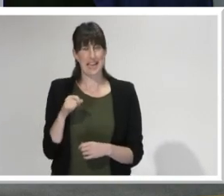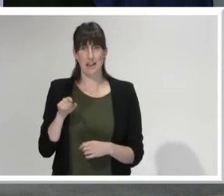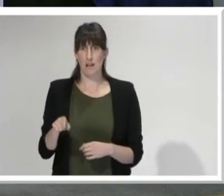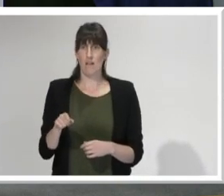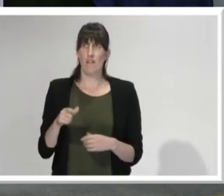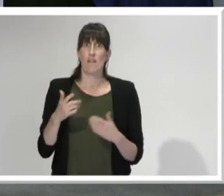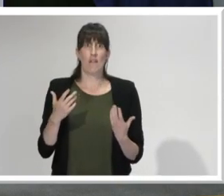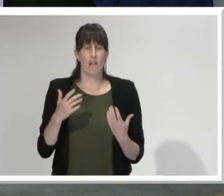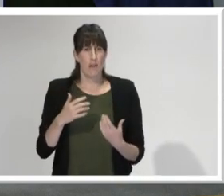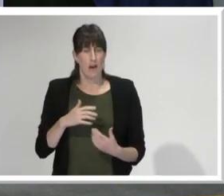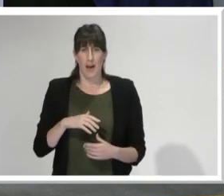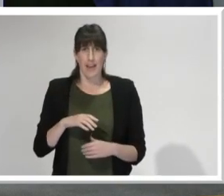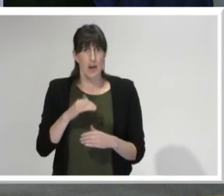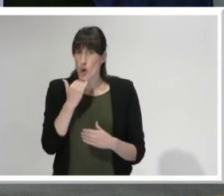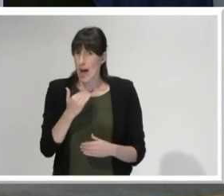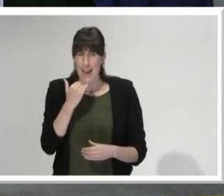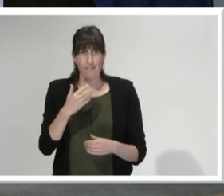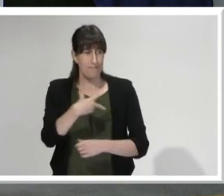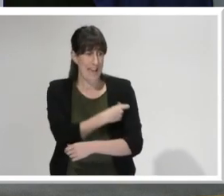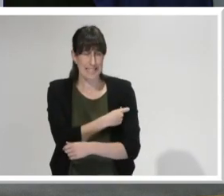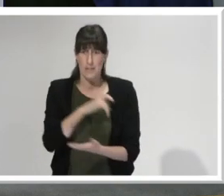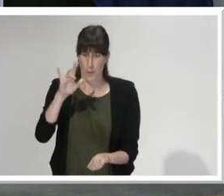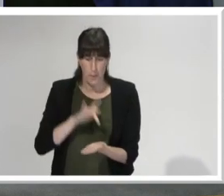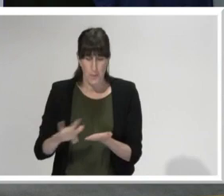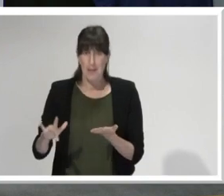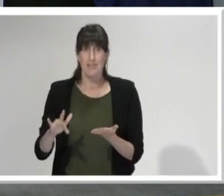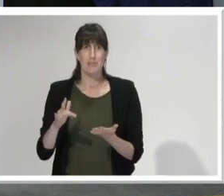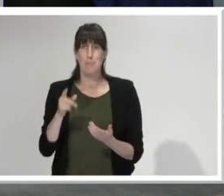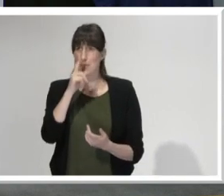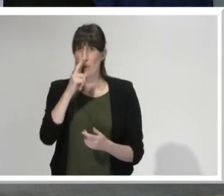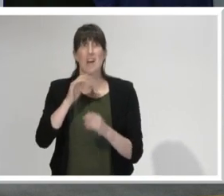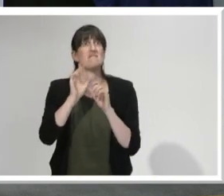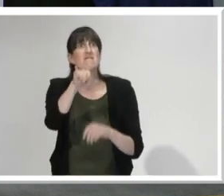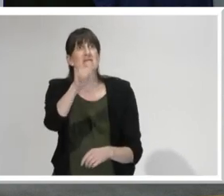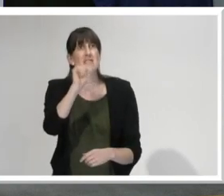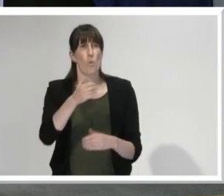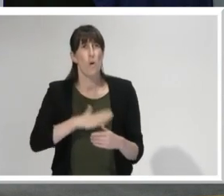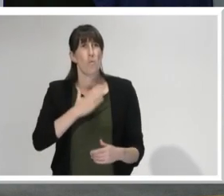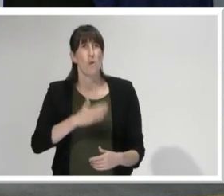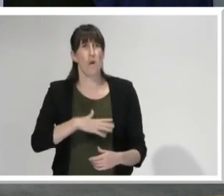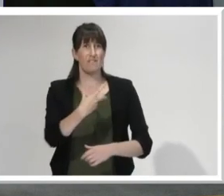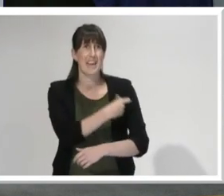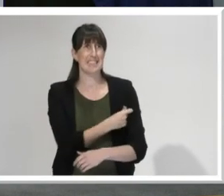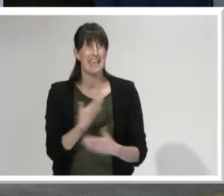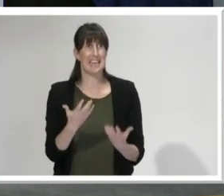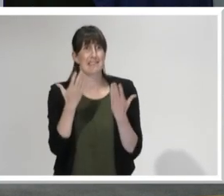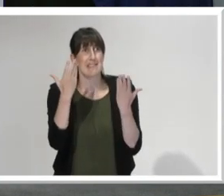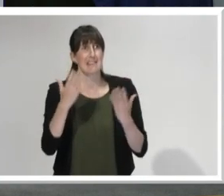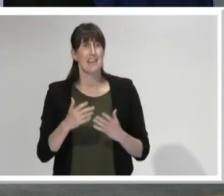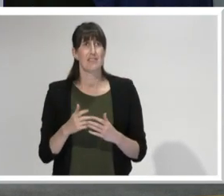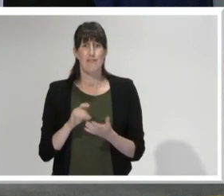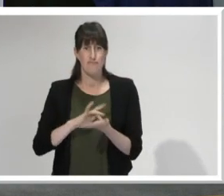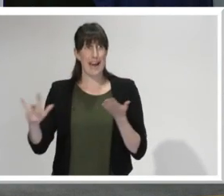They're getting abuse from people, hundreds of people waiting. What is your response to that? Their region has vaccine. I checked about 4 days